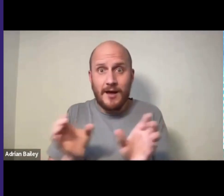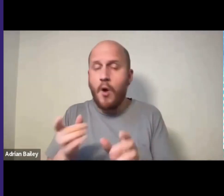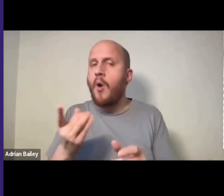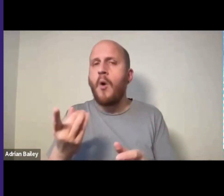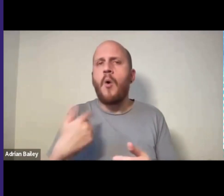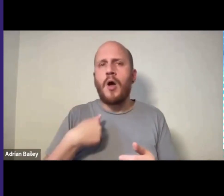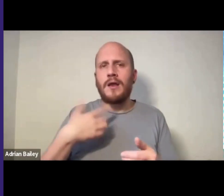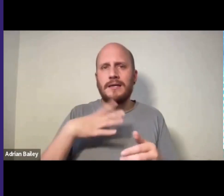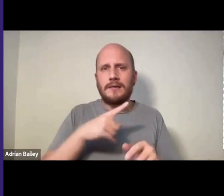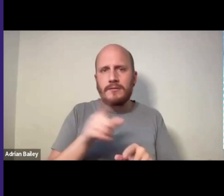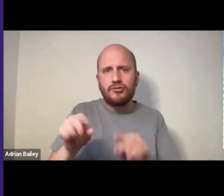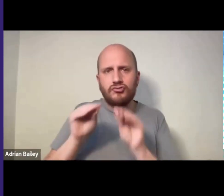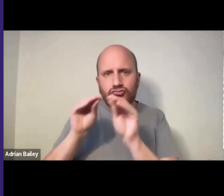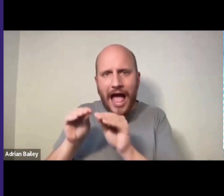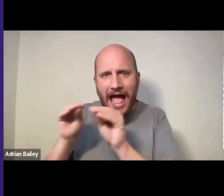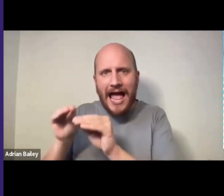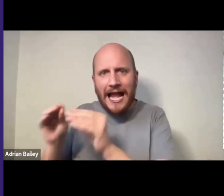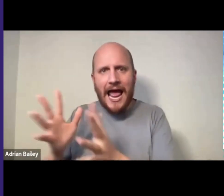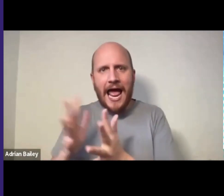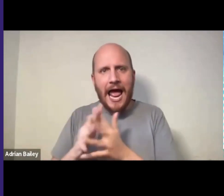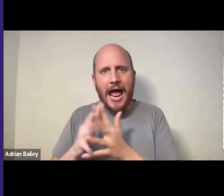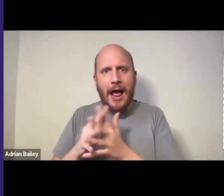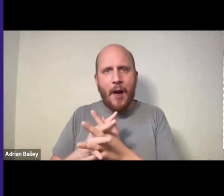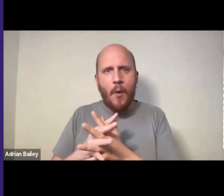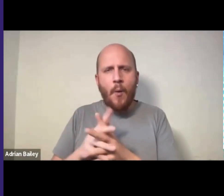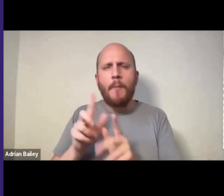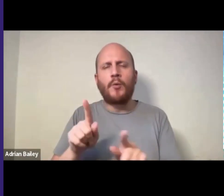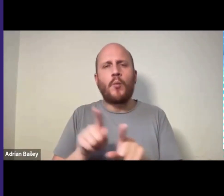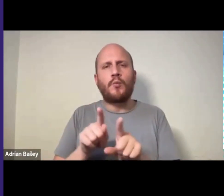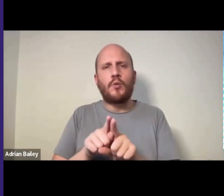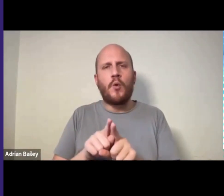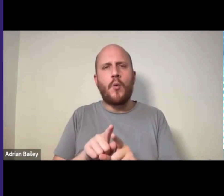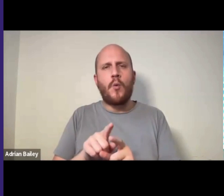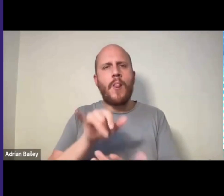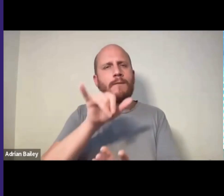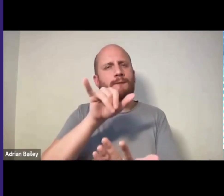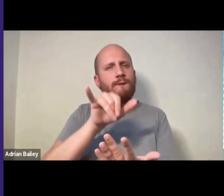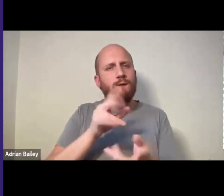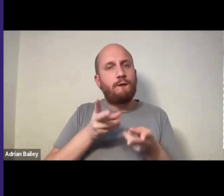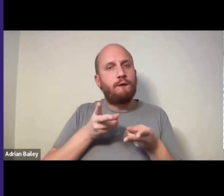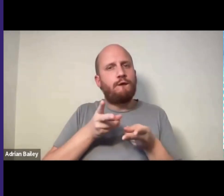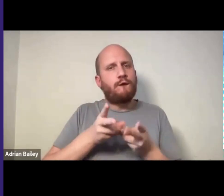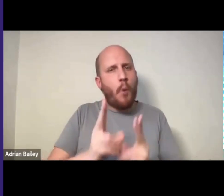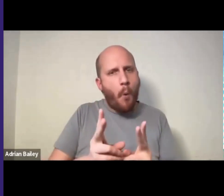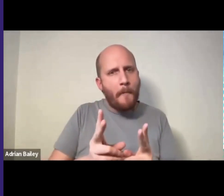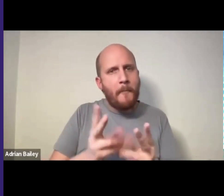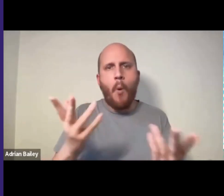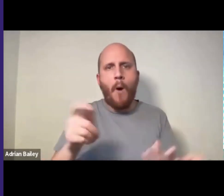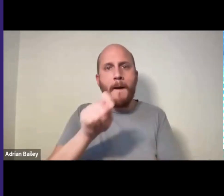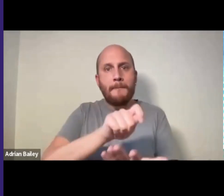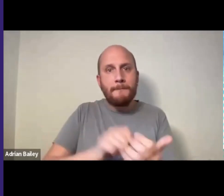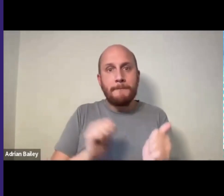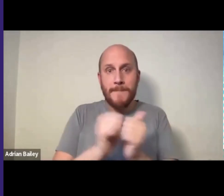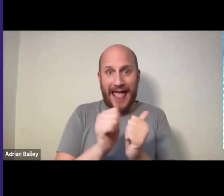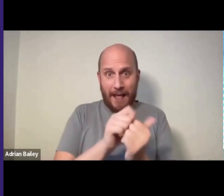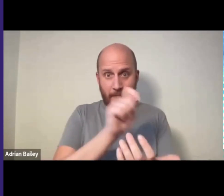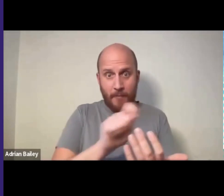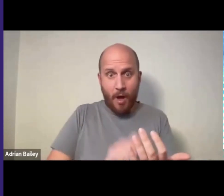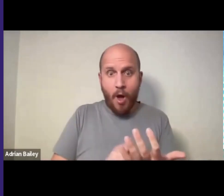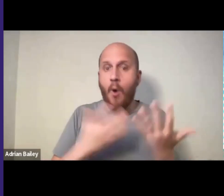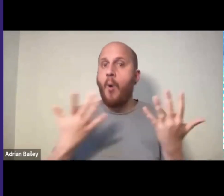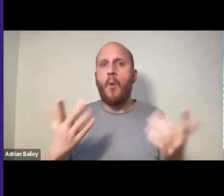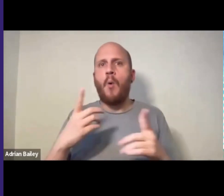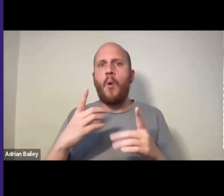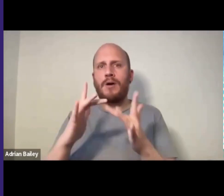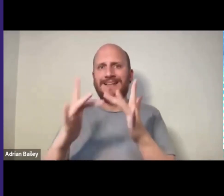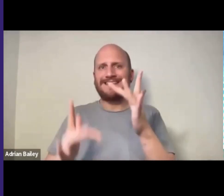train them up. But then also sometimes kind of finding the right form to do it, so digital or on paper, and also sometimes kind of finding the